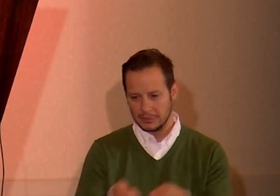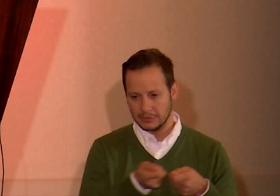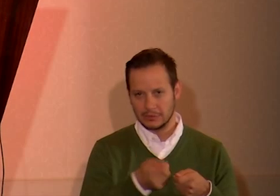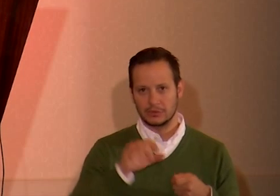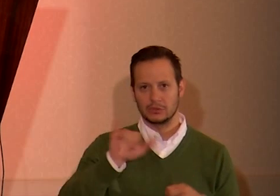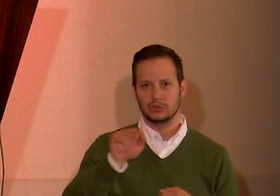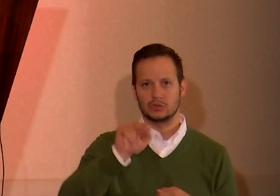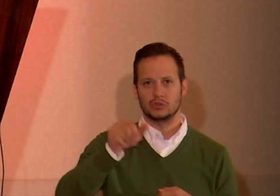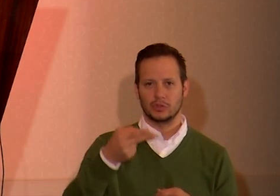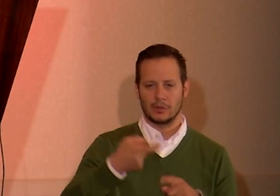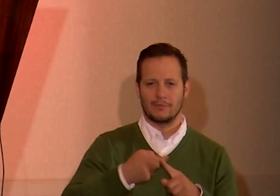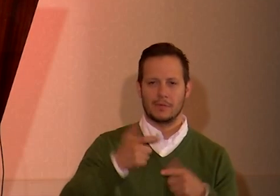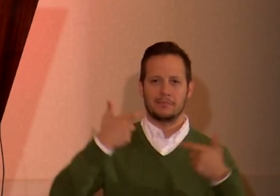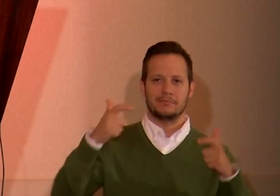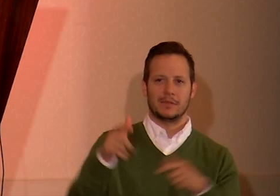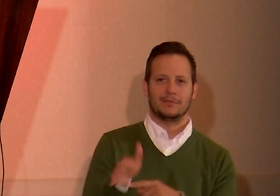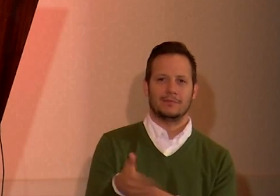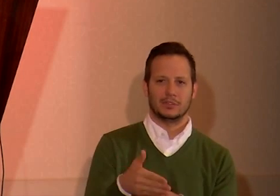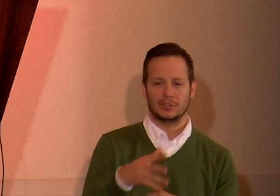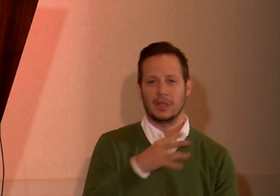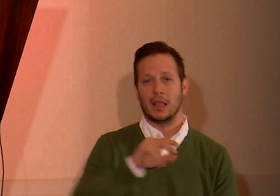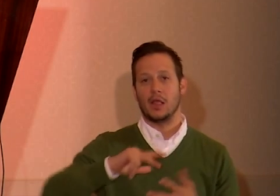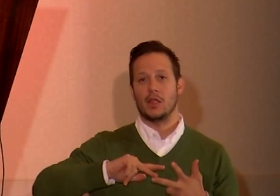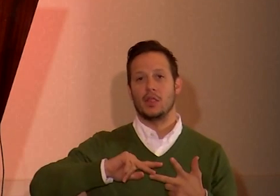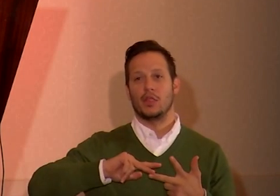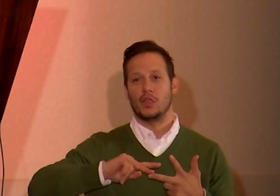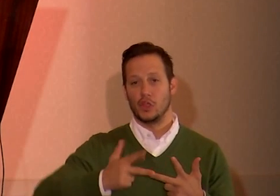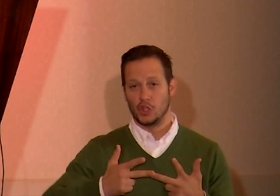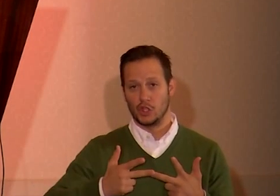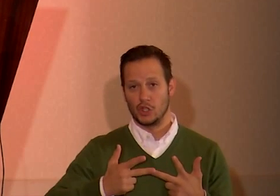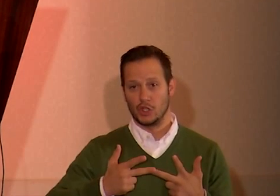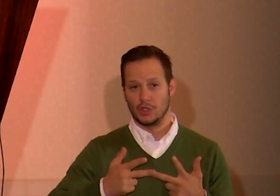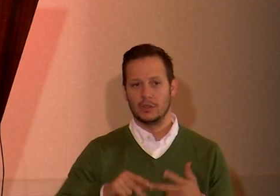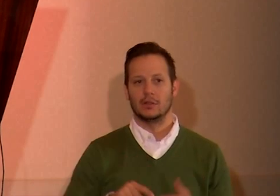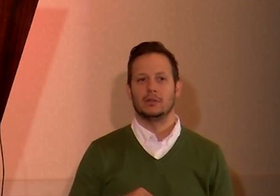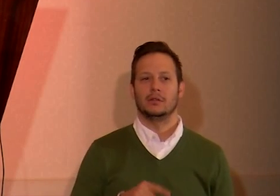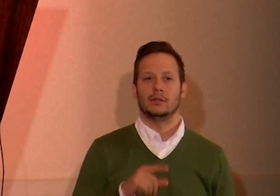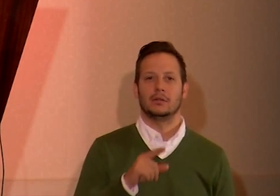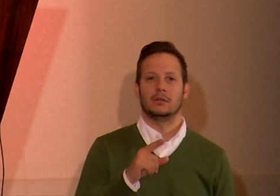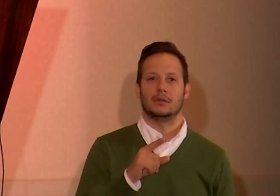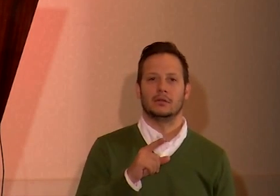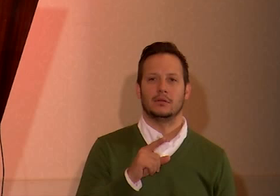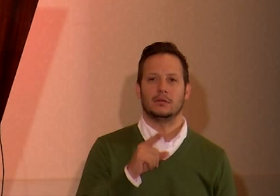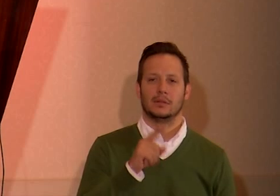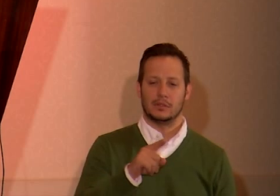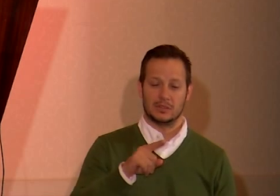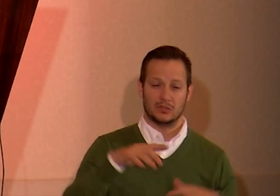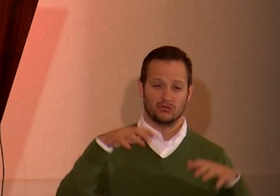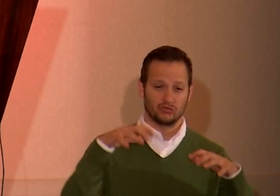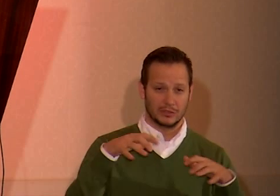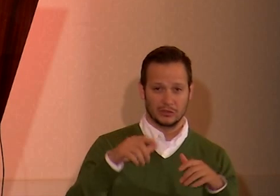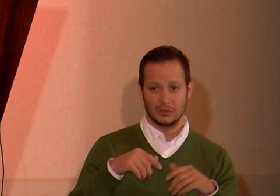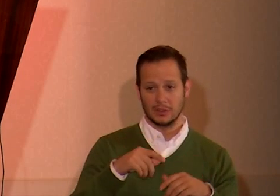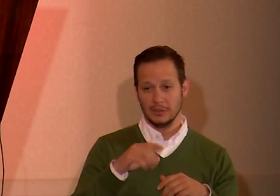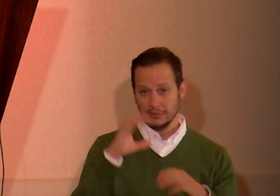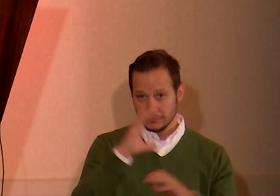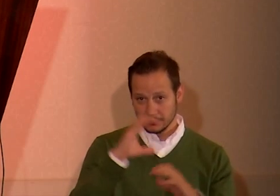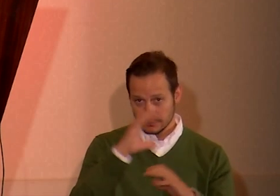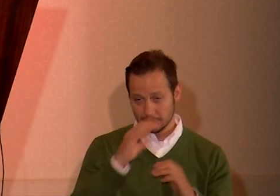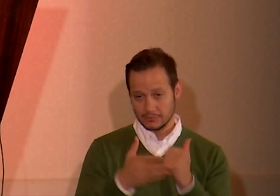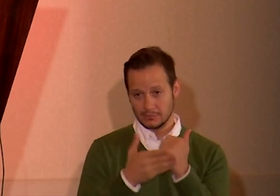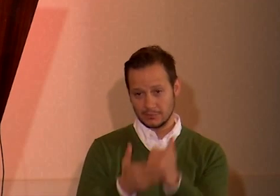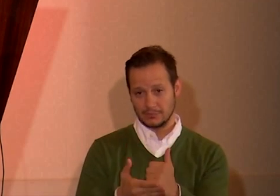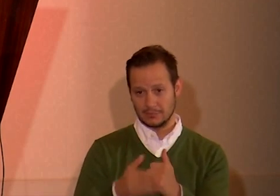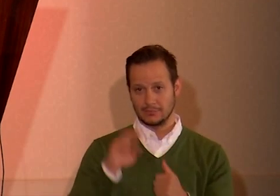the belly of a big fish, and perhaps a third one in the trilogy where these ponderous creatures seek unsuccessfully to